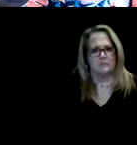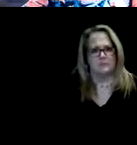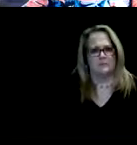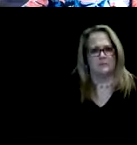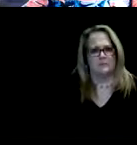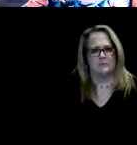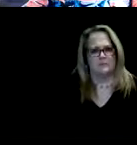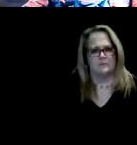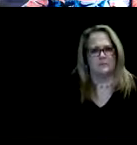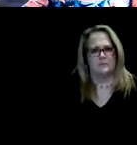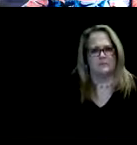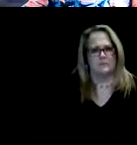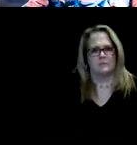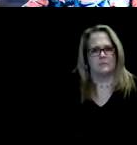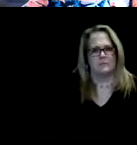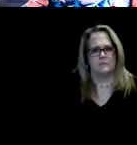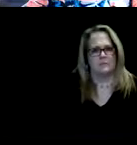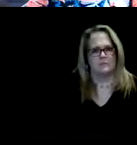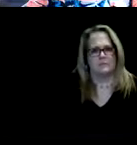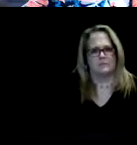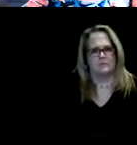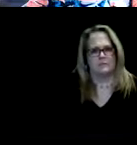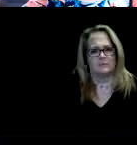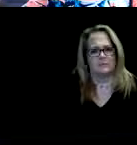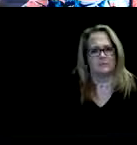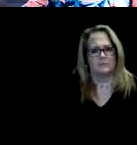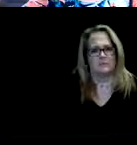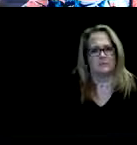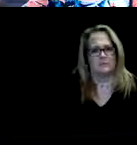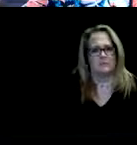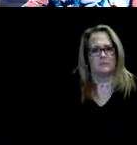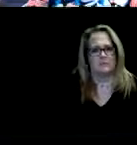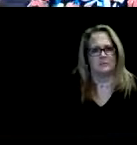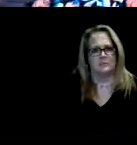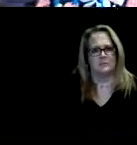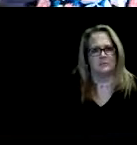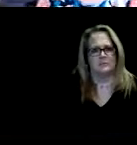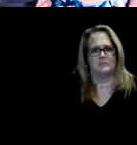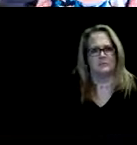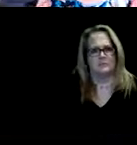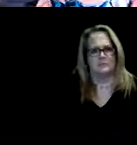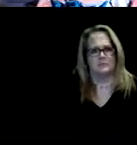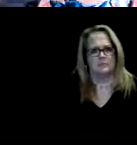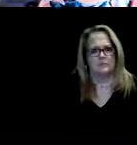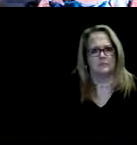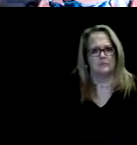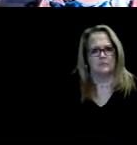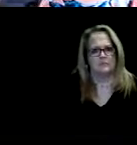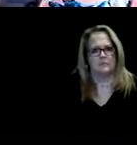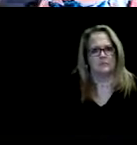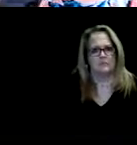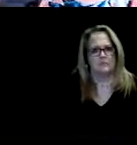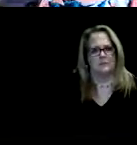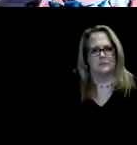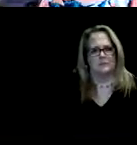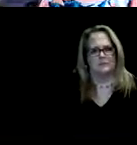almost hair-like. This is called a string thing. All it is a piece of elastic with beads and buttons in